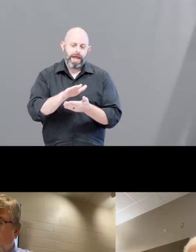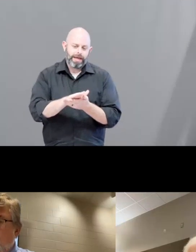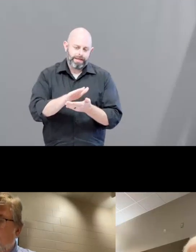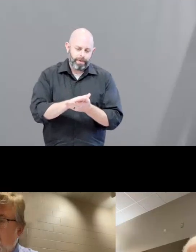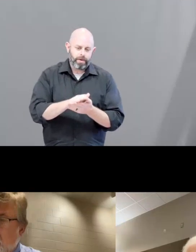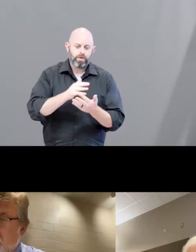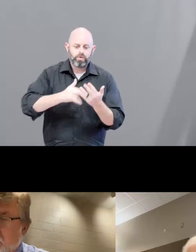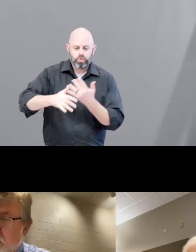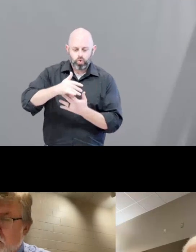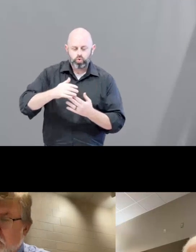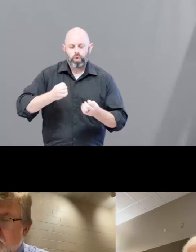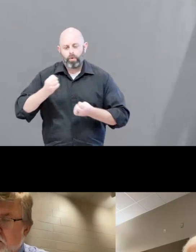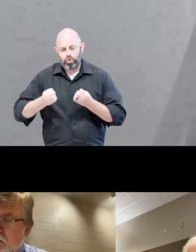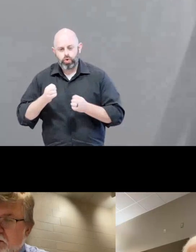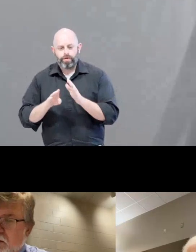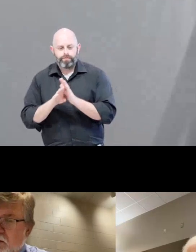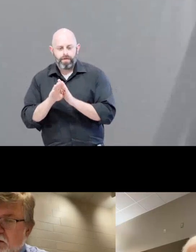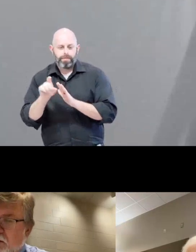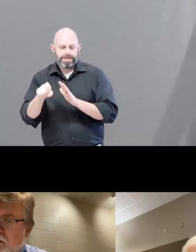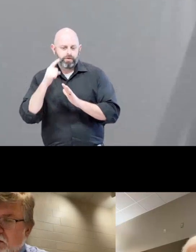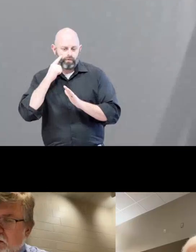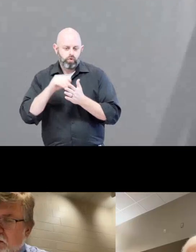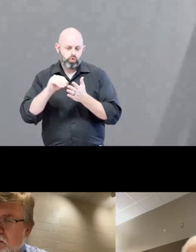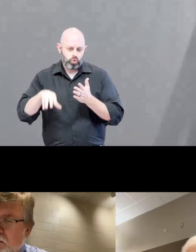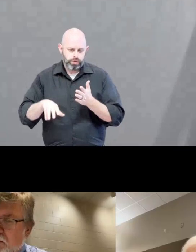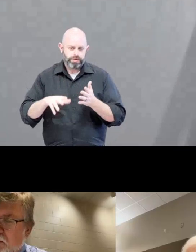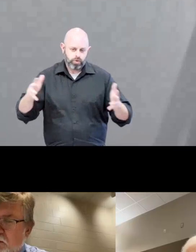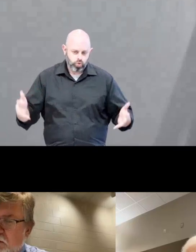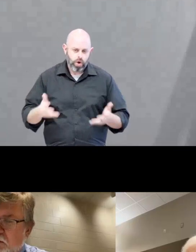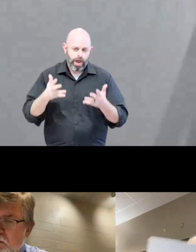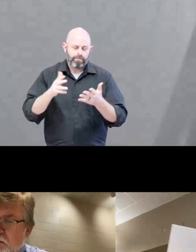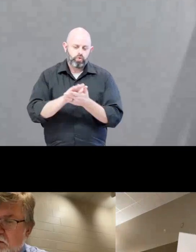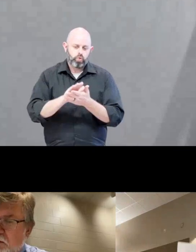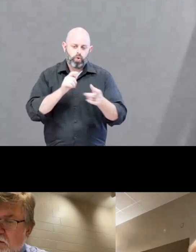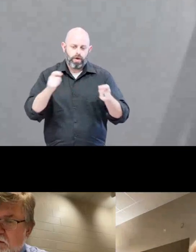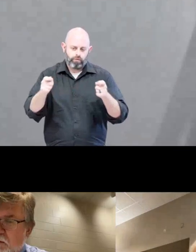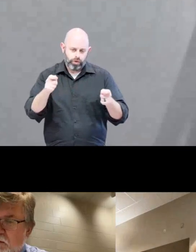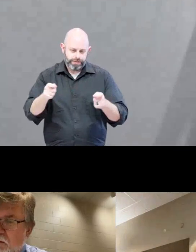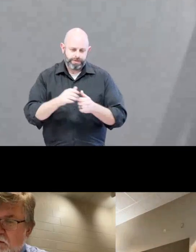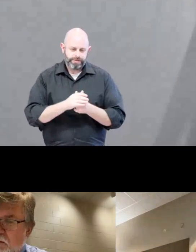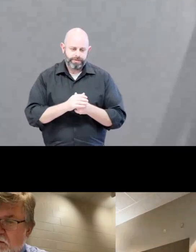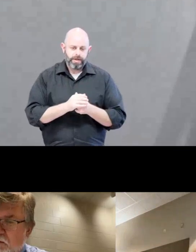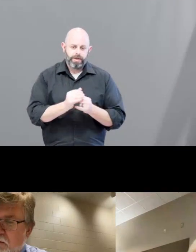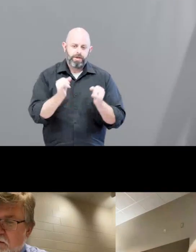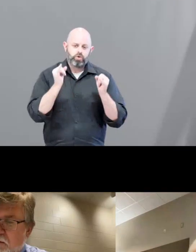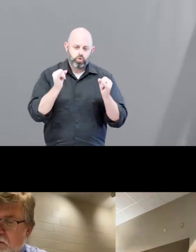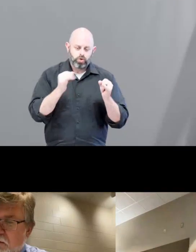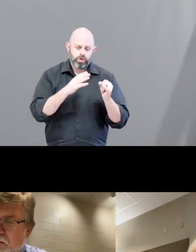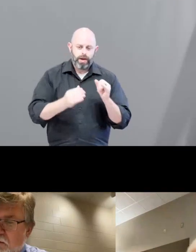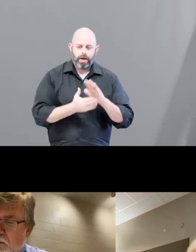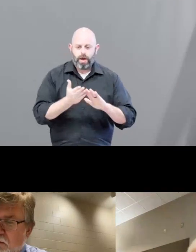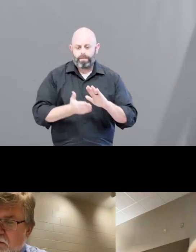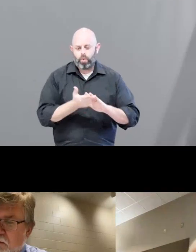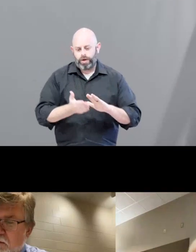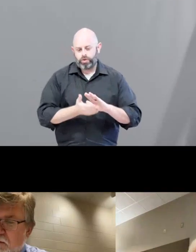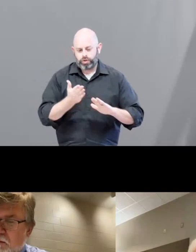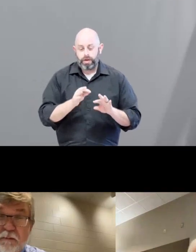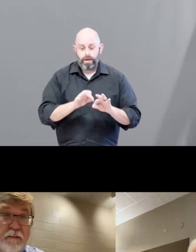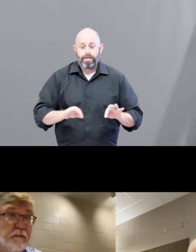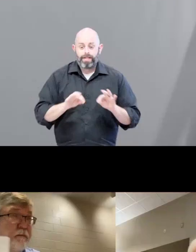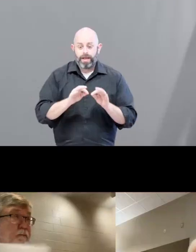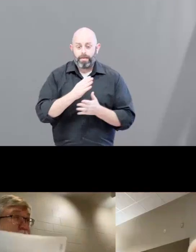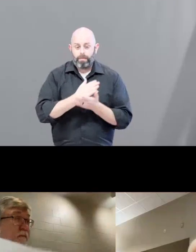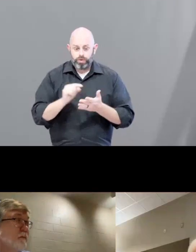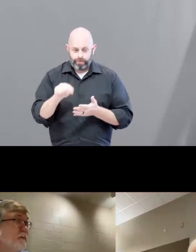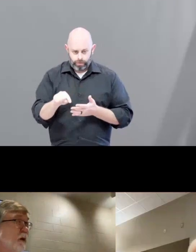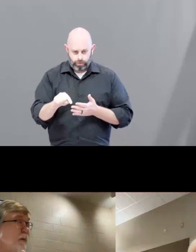academic, social, emotional, and development needs of students drive school governance, instruction, and operations. And the key components